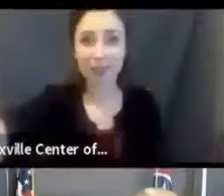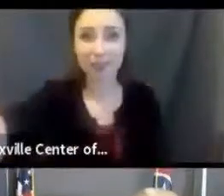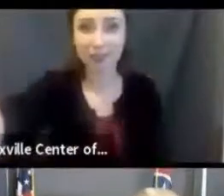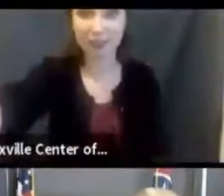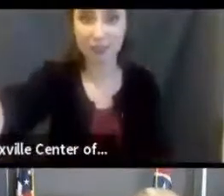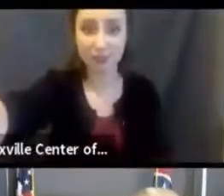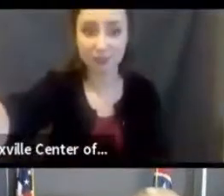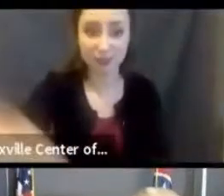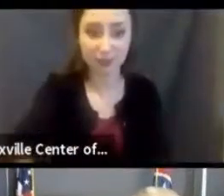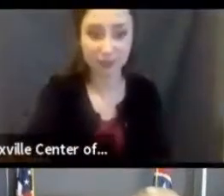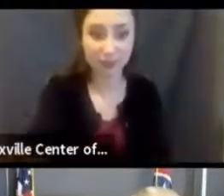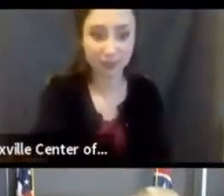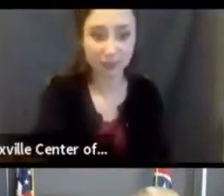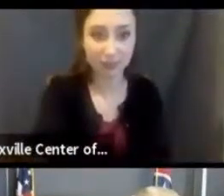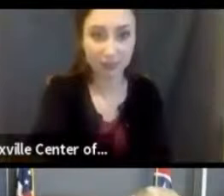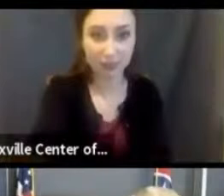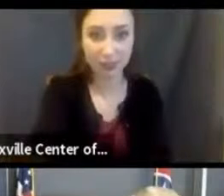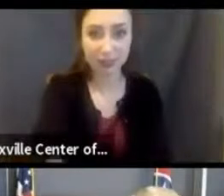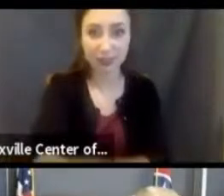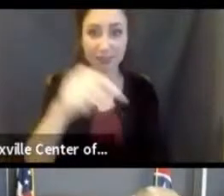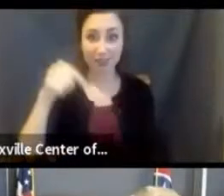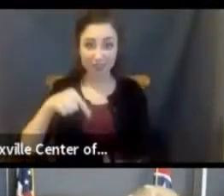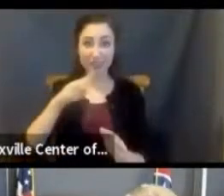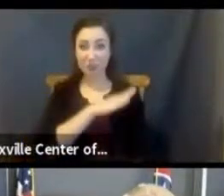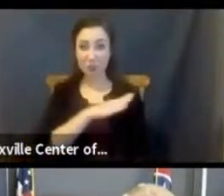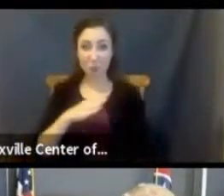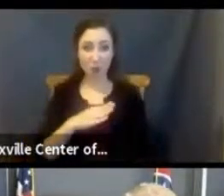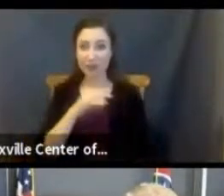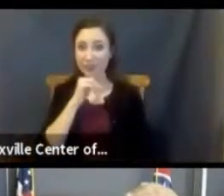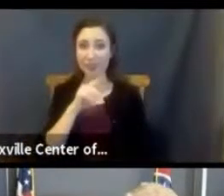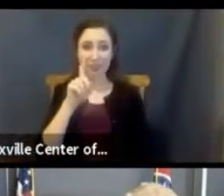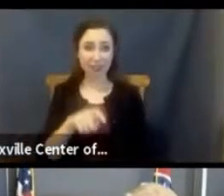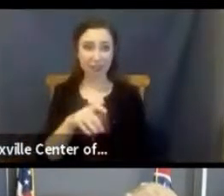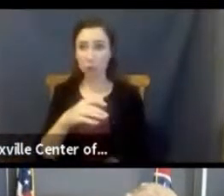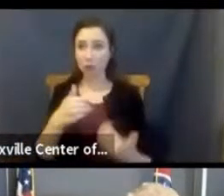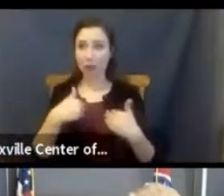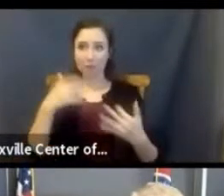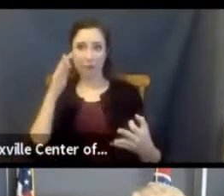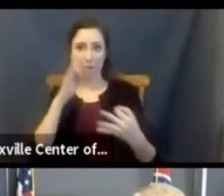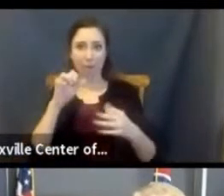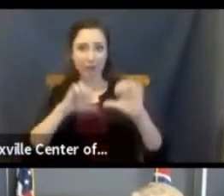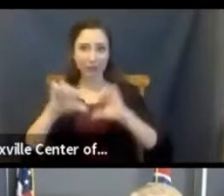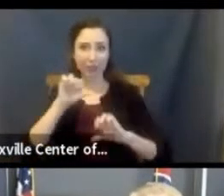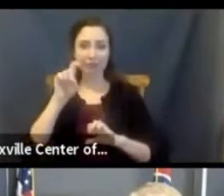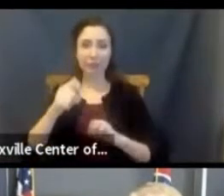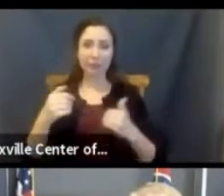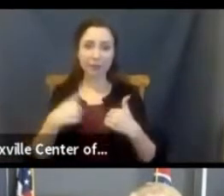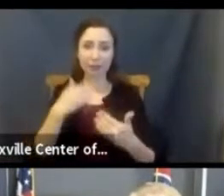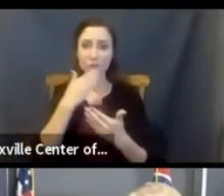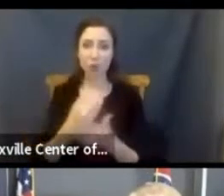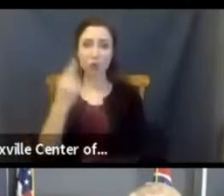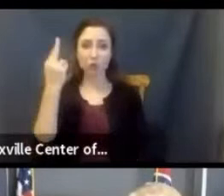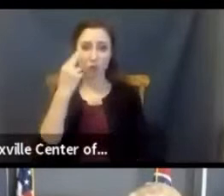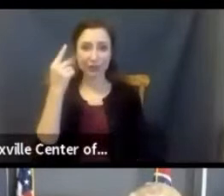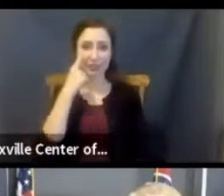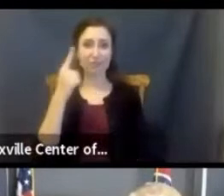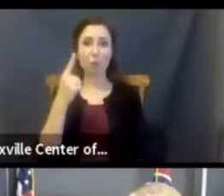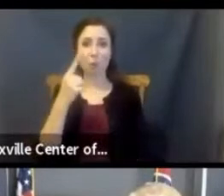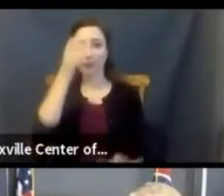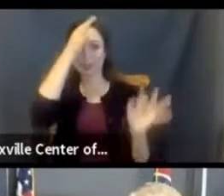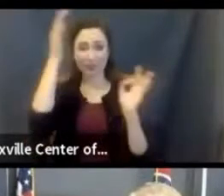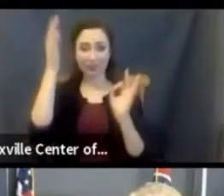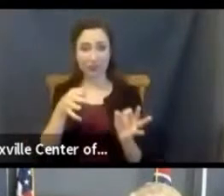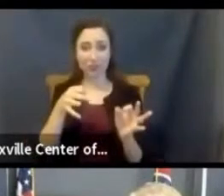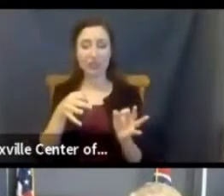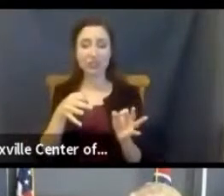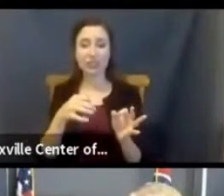standard of perfect science. This board is obligated to have a good reason for coming up with whatever it comes up with.